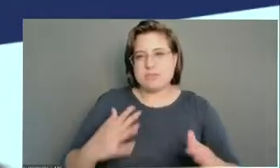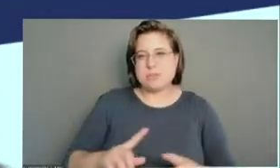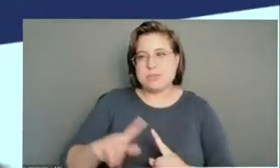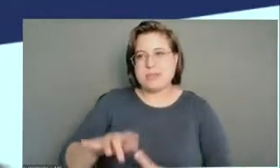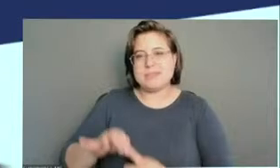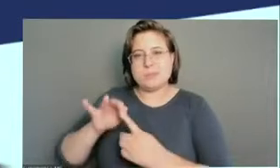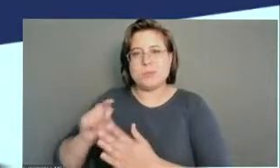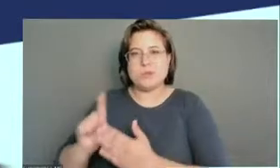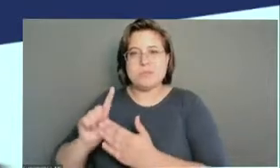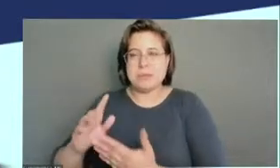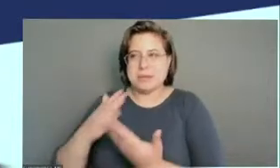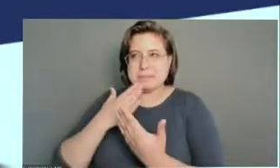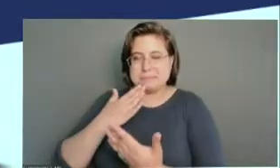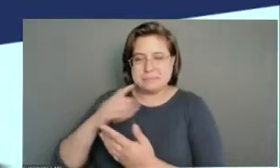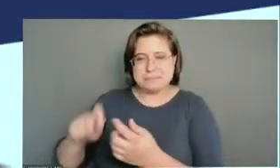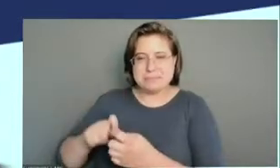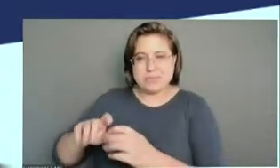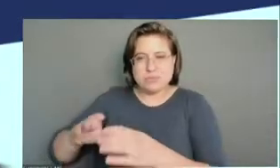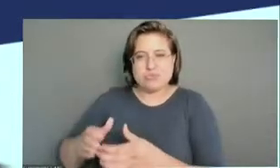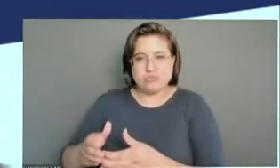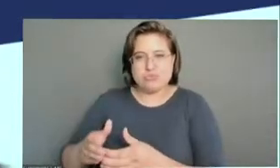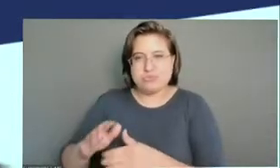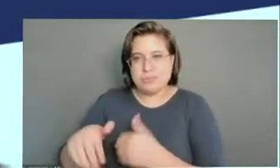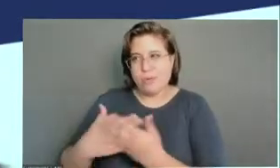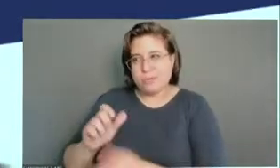thank you to you for all that you're doing and bringing to the work.